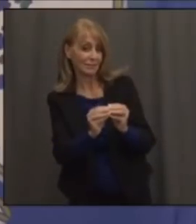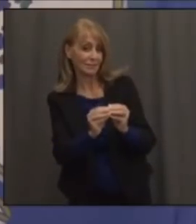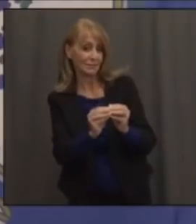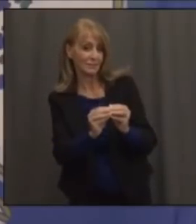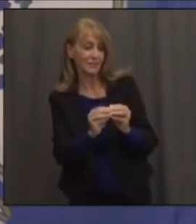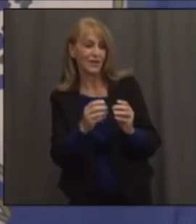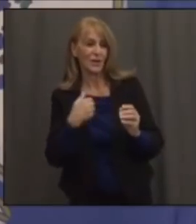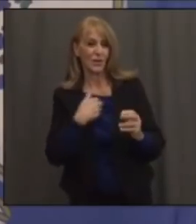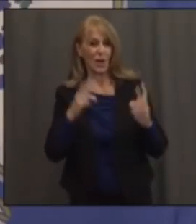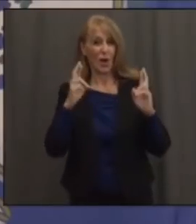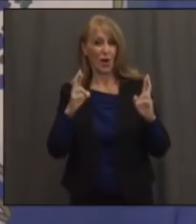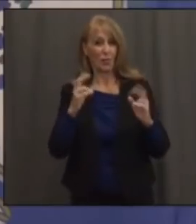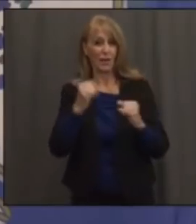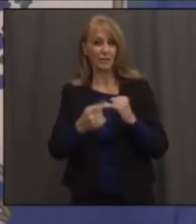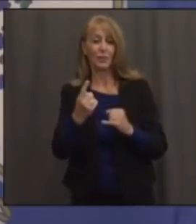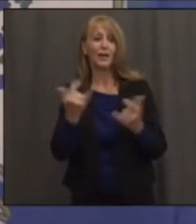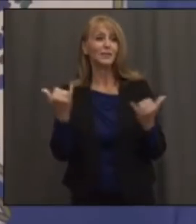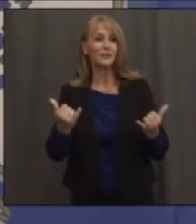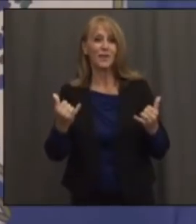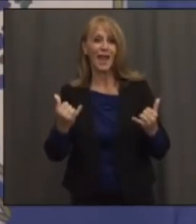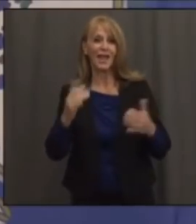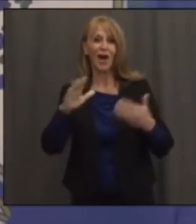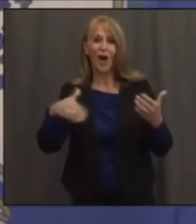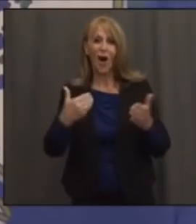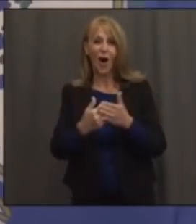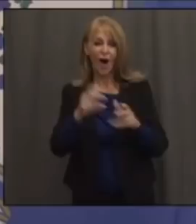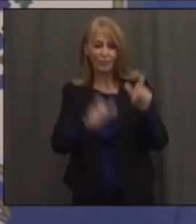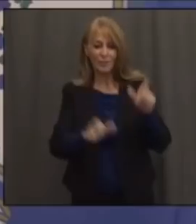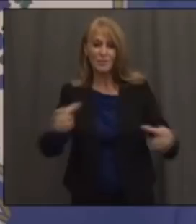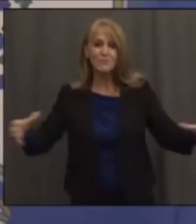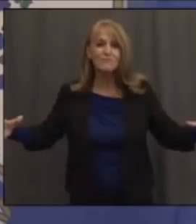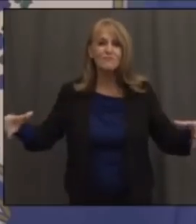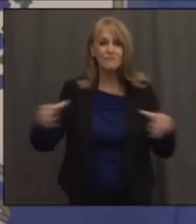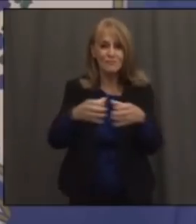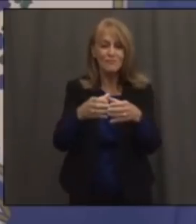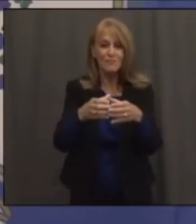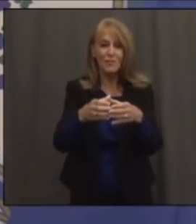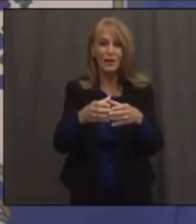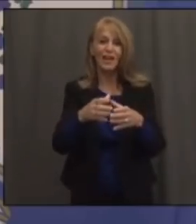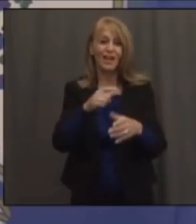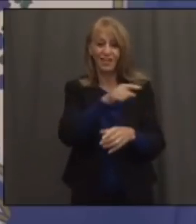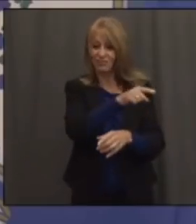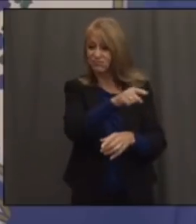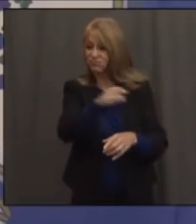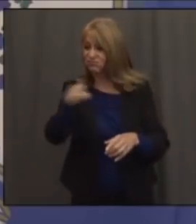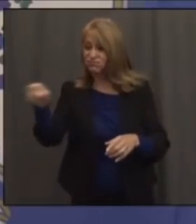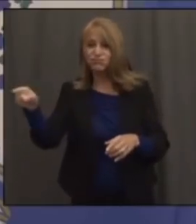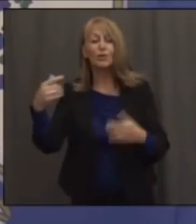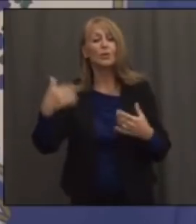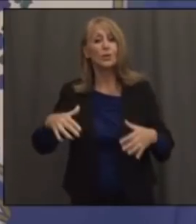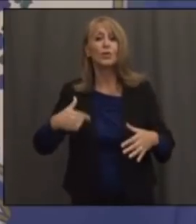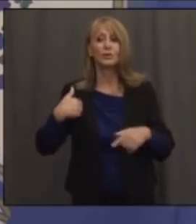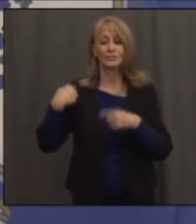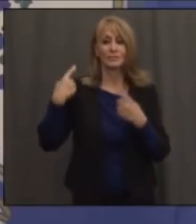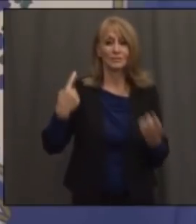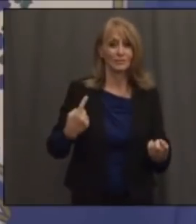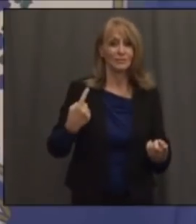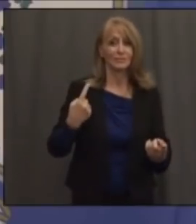very hopeful. We got the band back together again. These are the folks that I really relied on over this